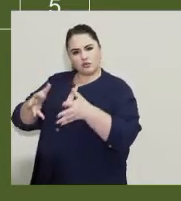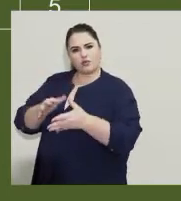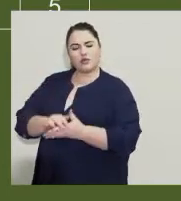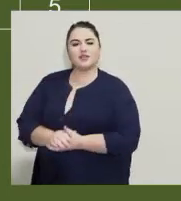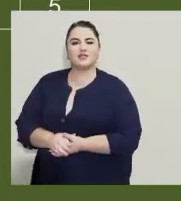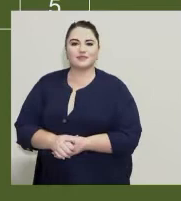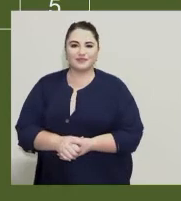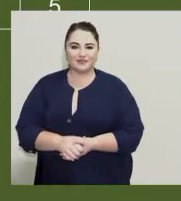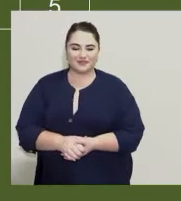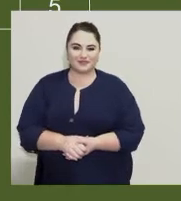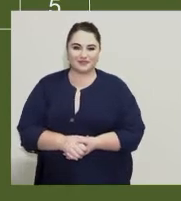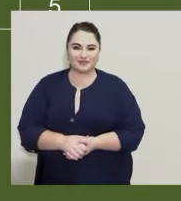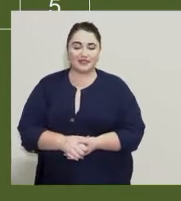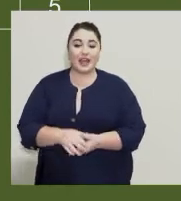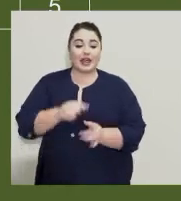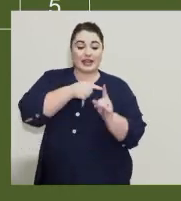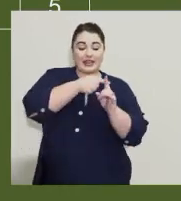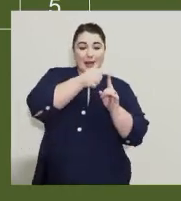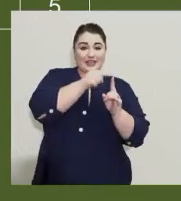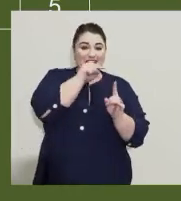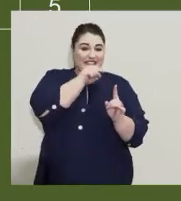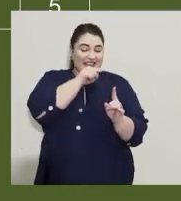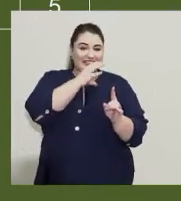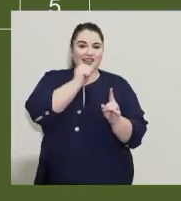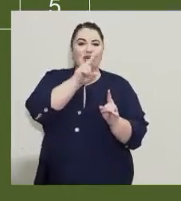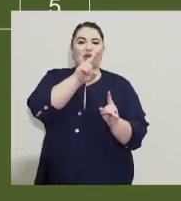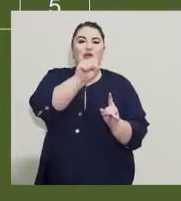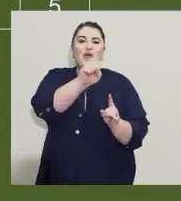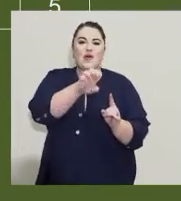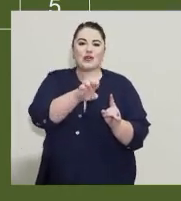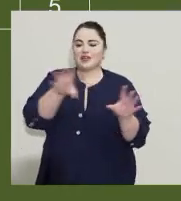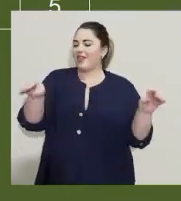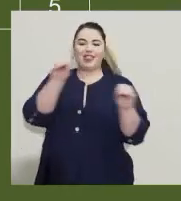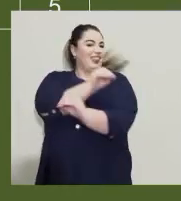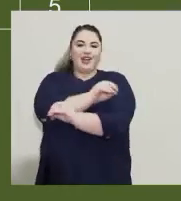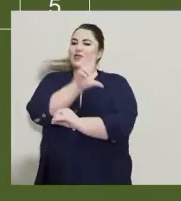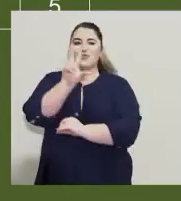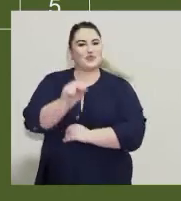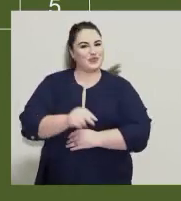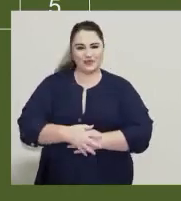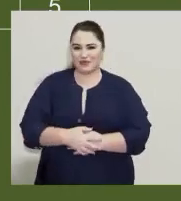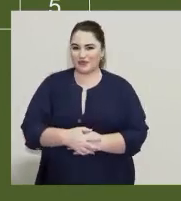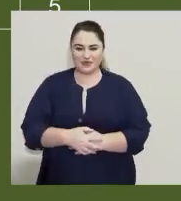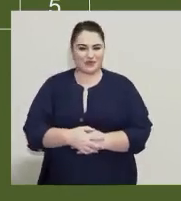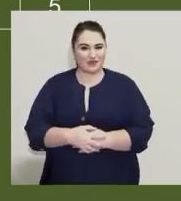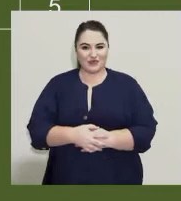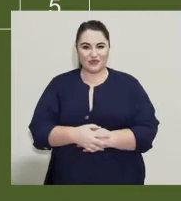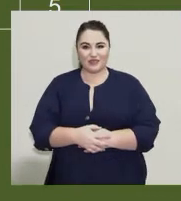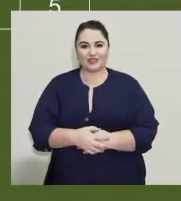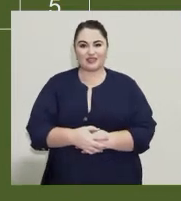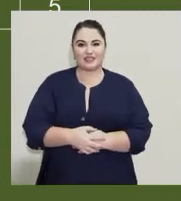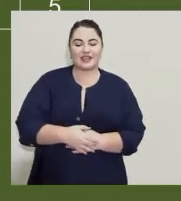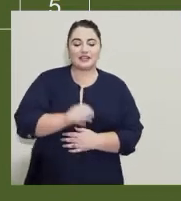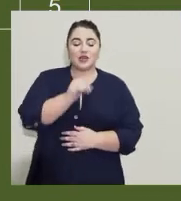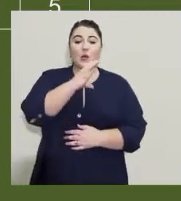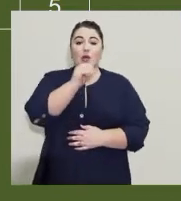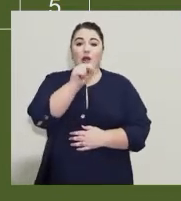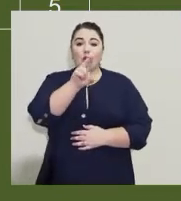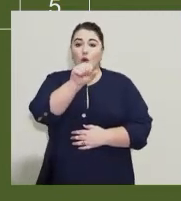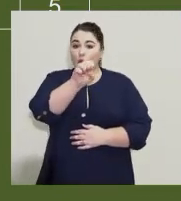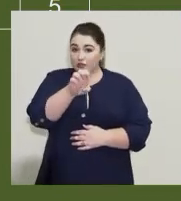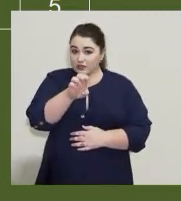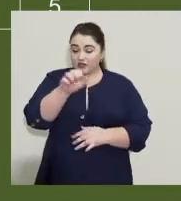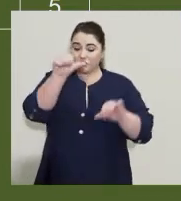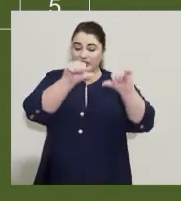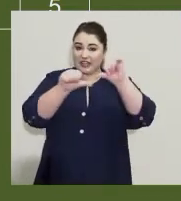my results. And the temperature is the cause, not other way round. So what do we